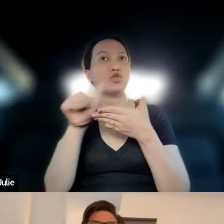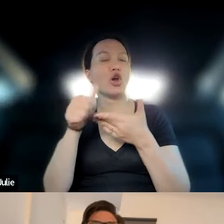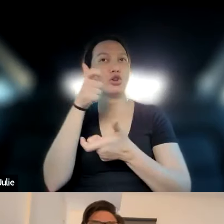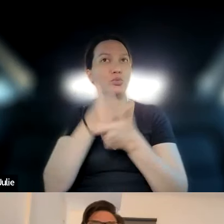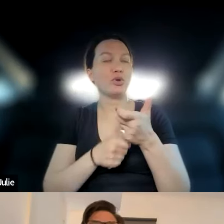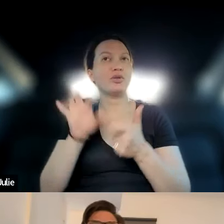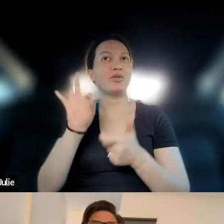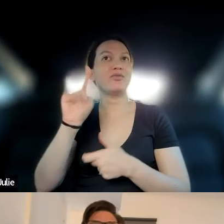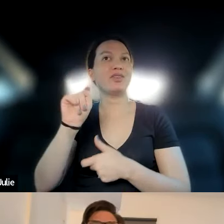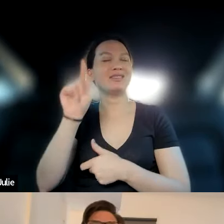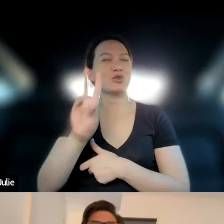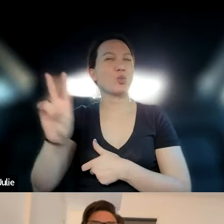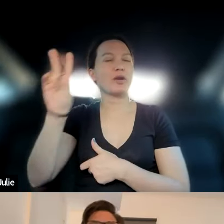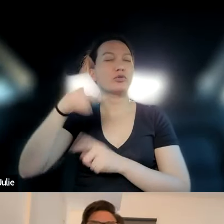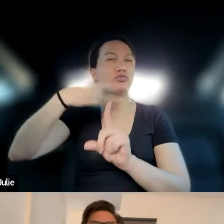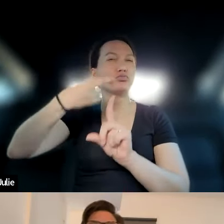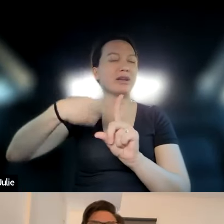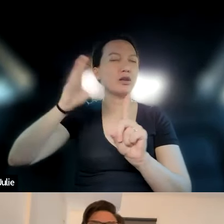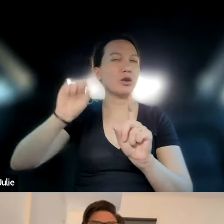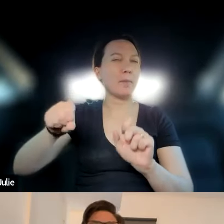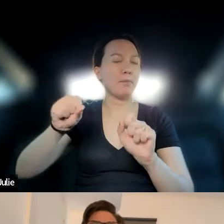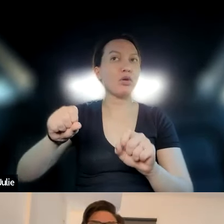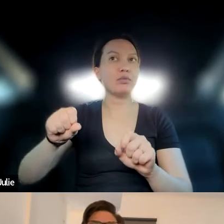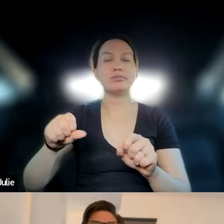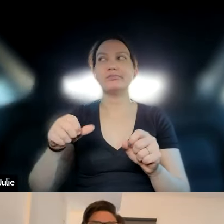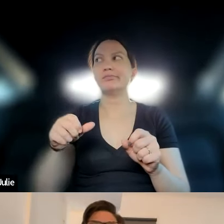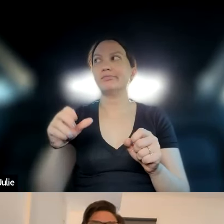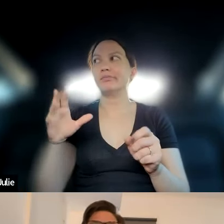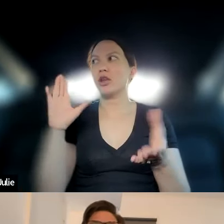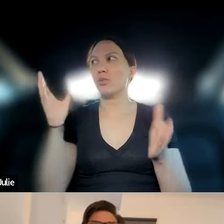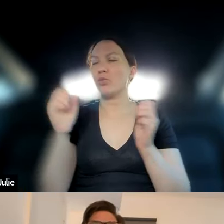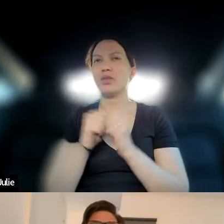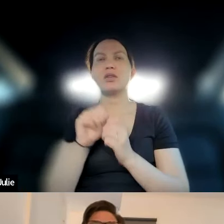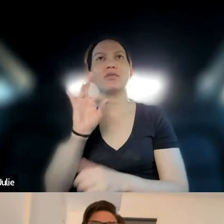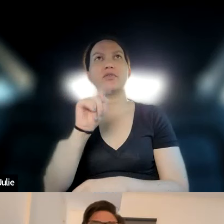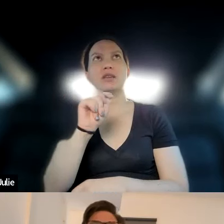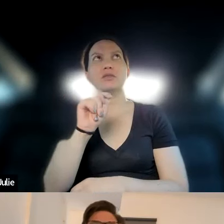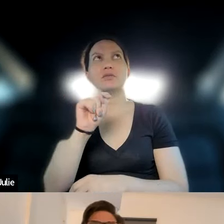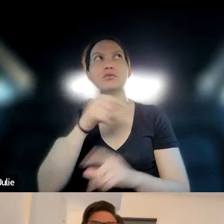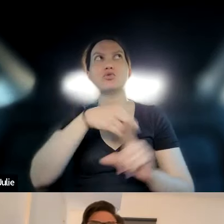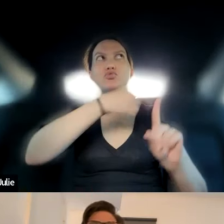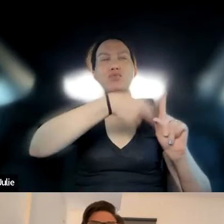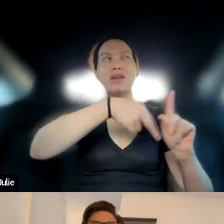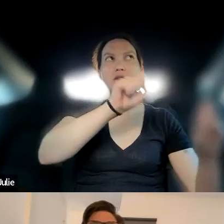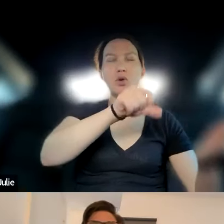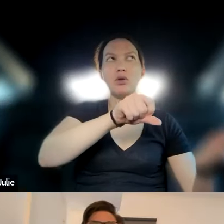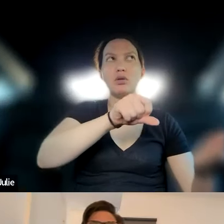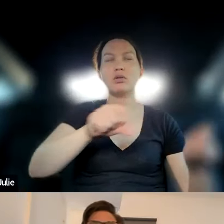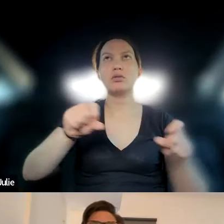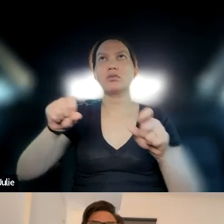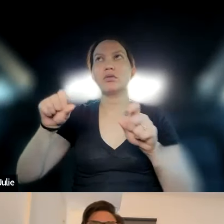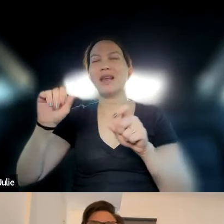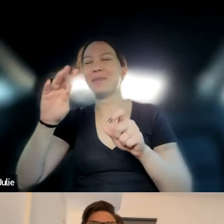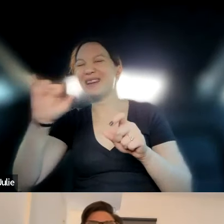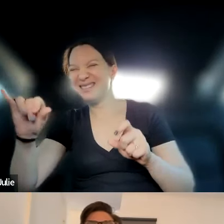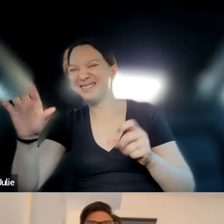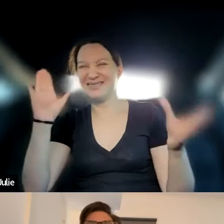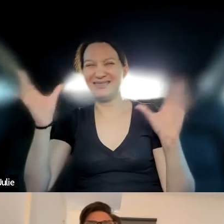of rentable versus versus square feet of rentable versus square foot of amenity. And so